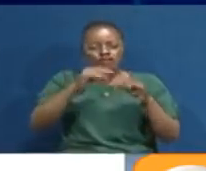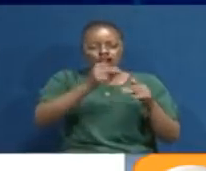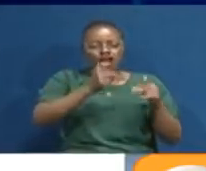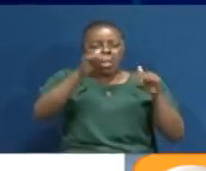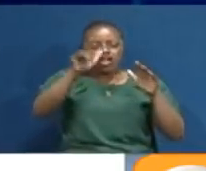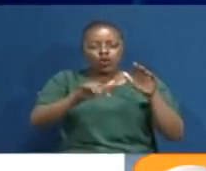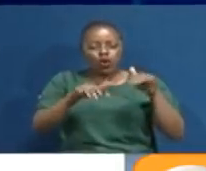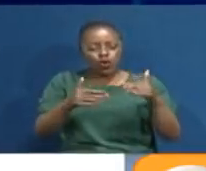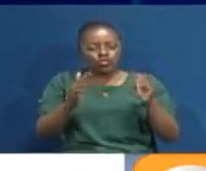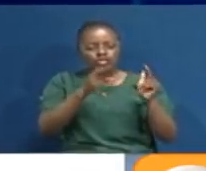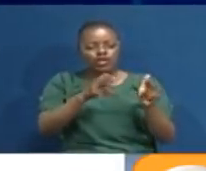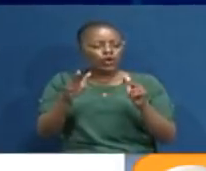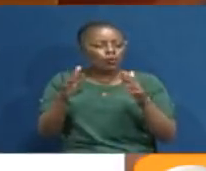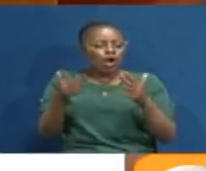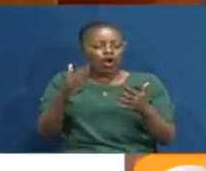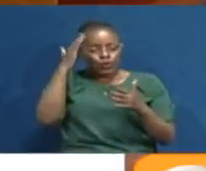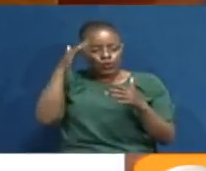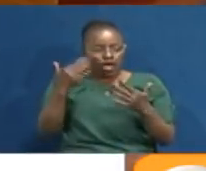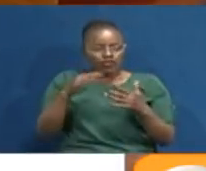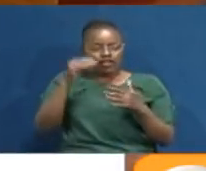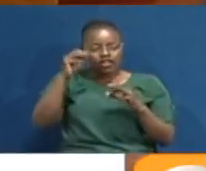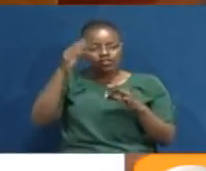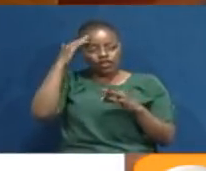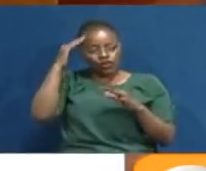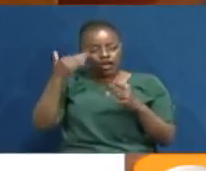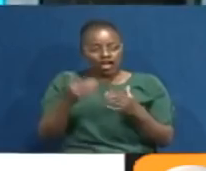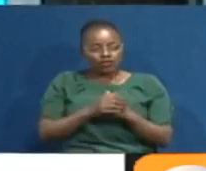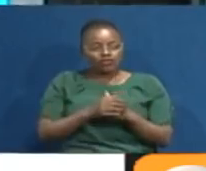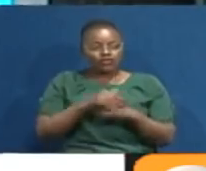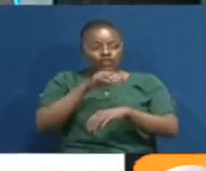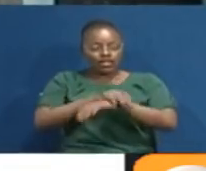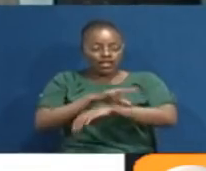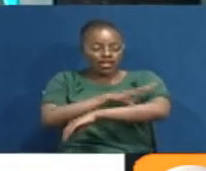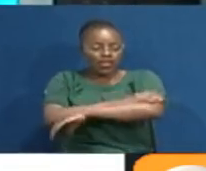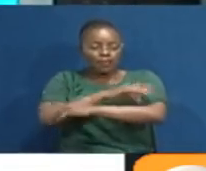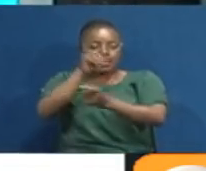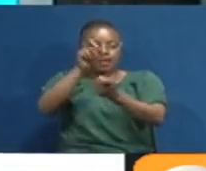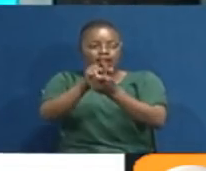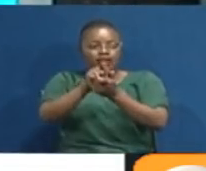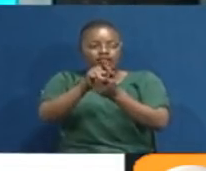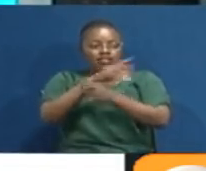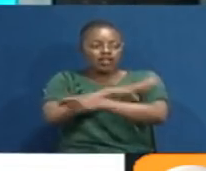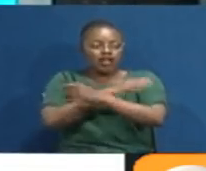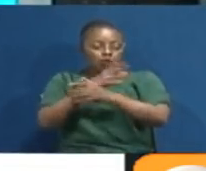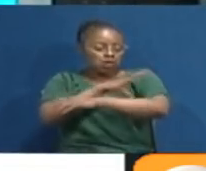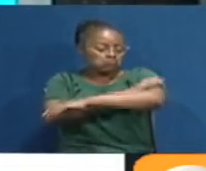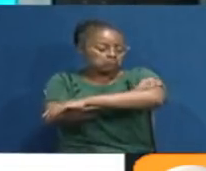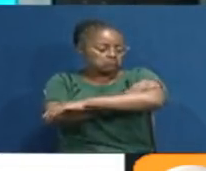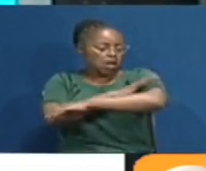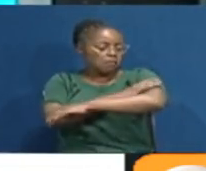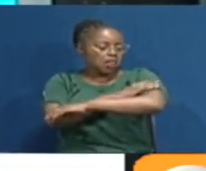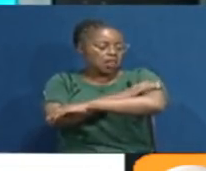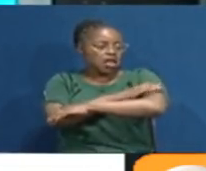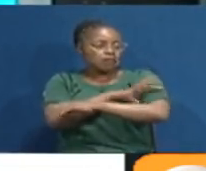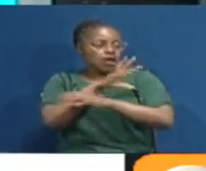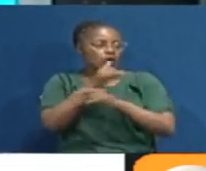it's low or if it's at a normal range? So the way to find out if you have high blood pressure is to get your blood pressure measured. It's either measured around the